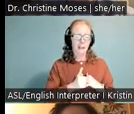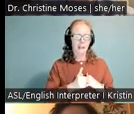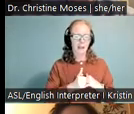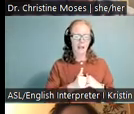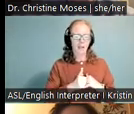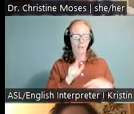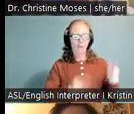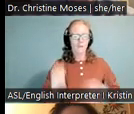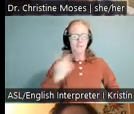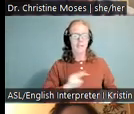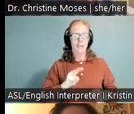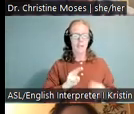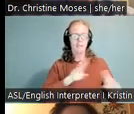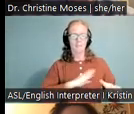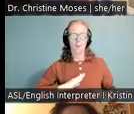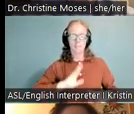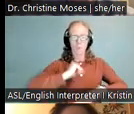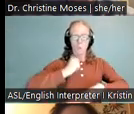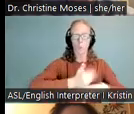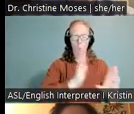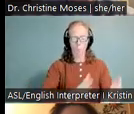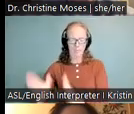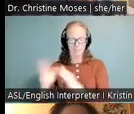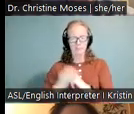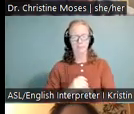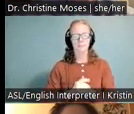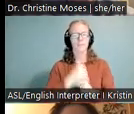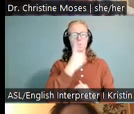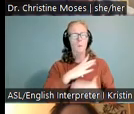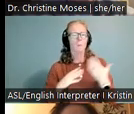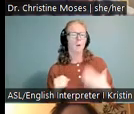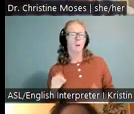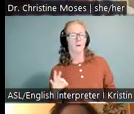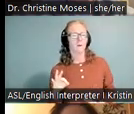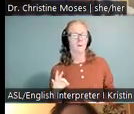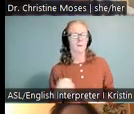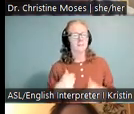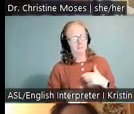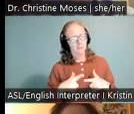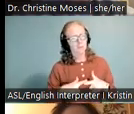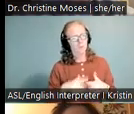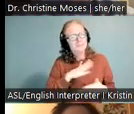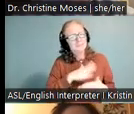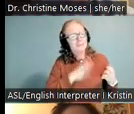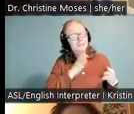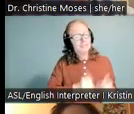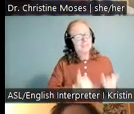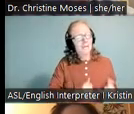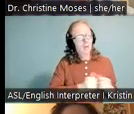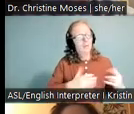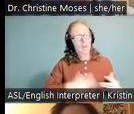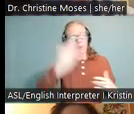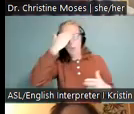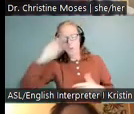is organized. There is a little element of, it's difficult to make some decisions now without knowing the outcome of